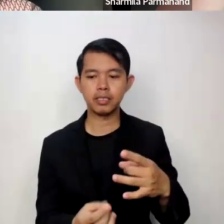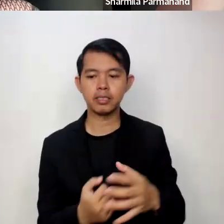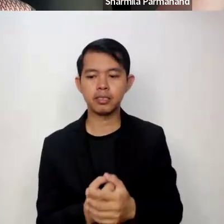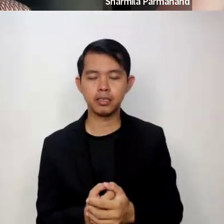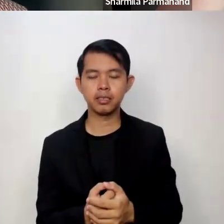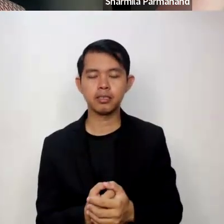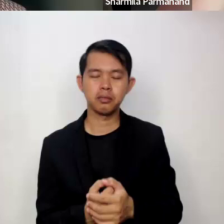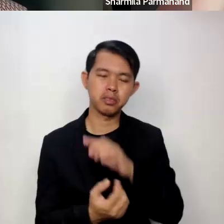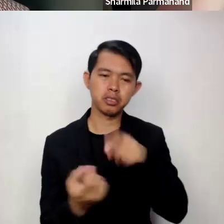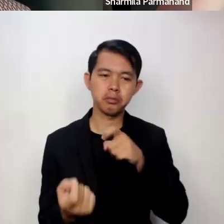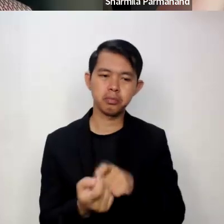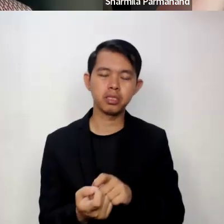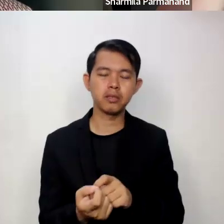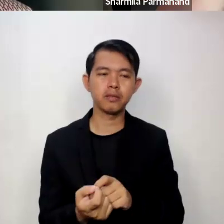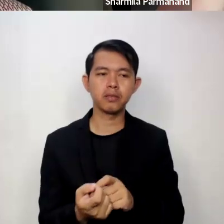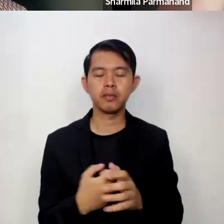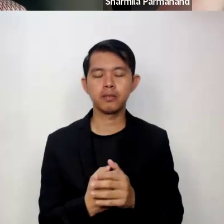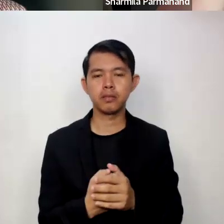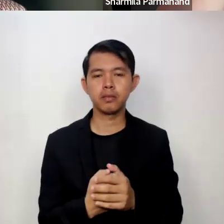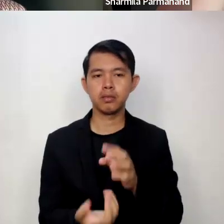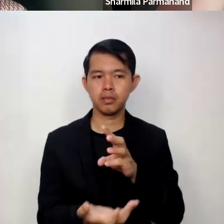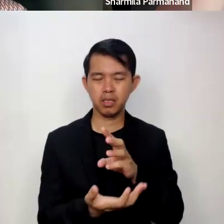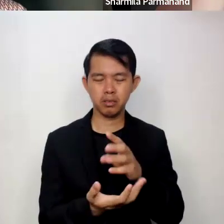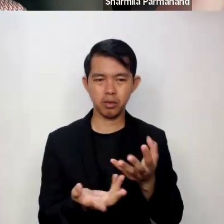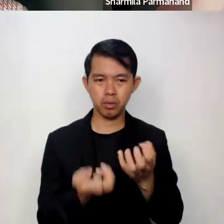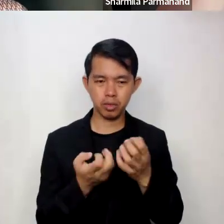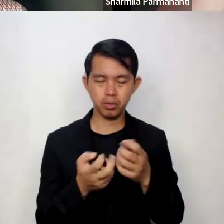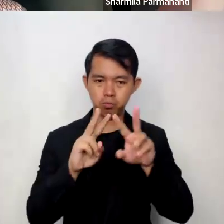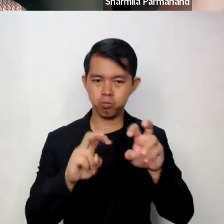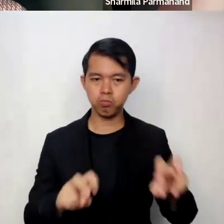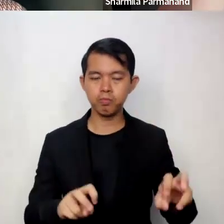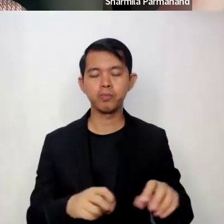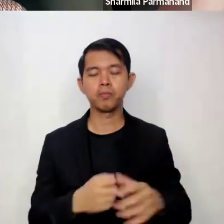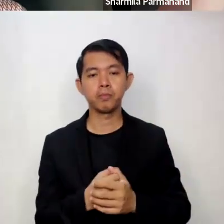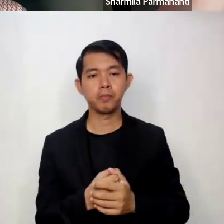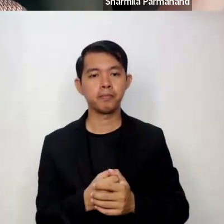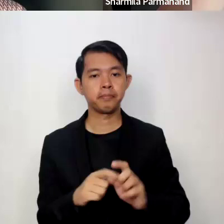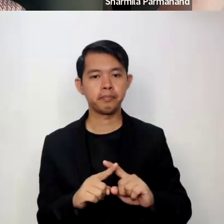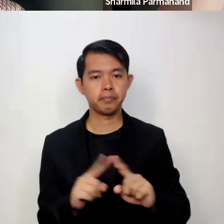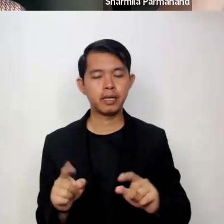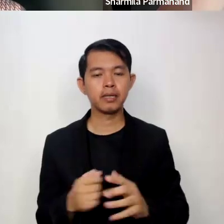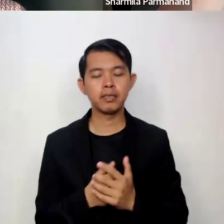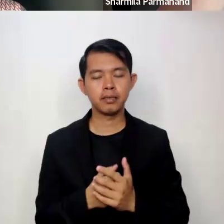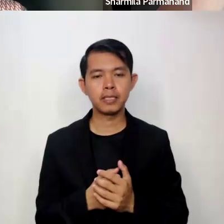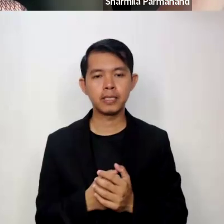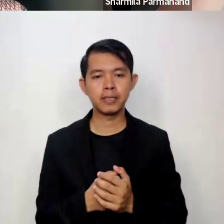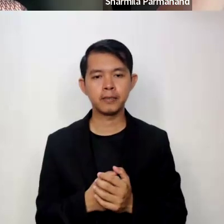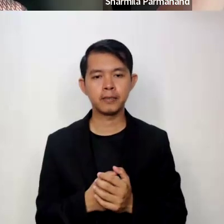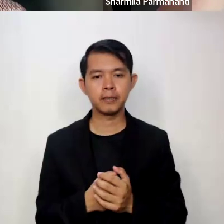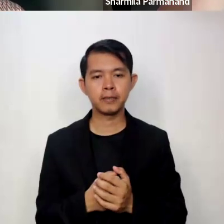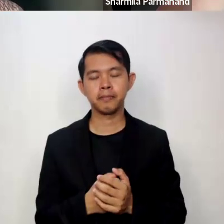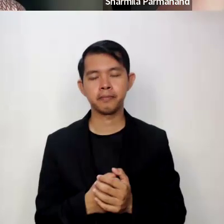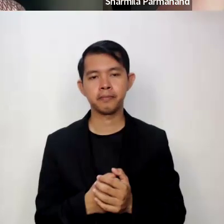particular area that I want to study. But siguro yung naging response